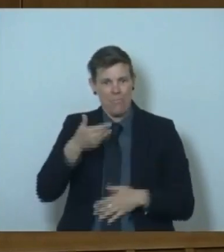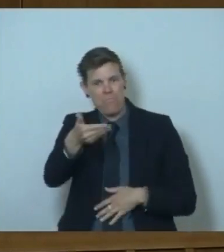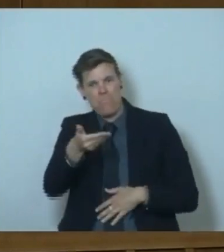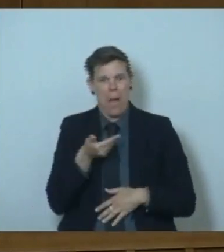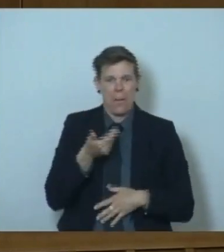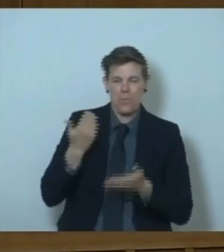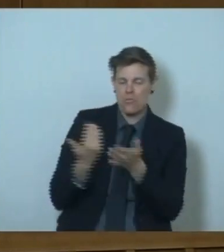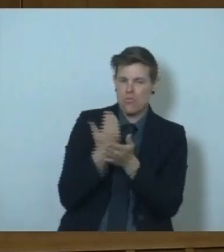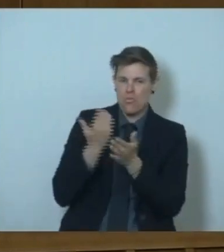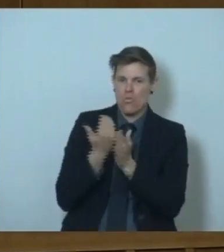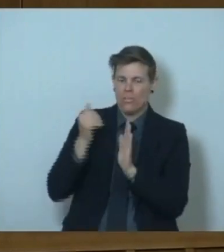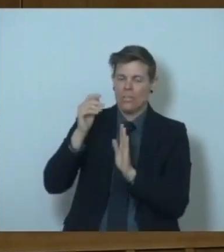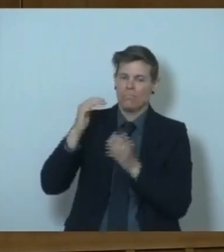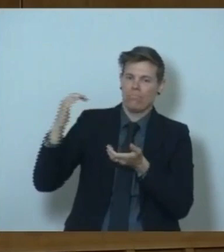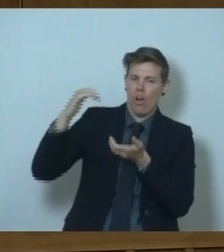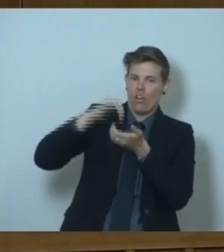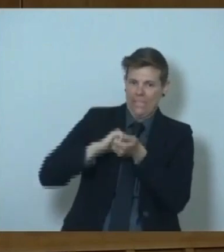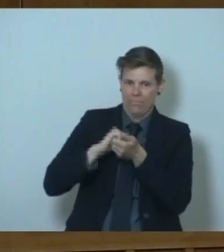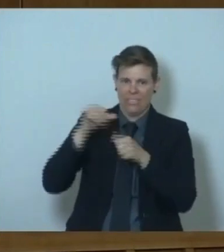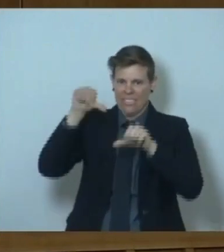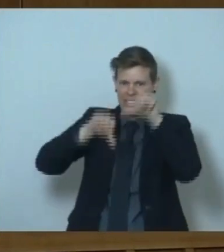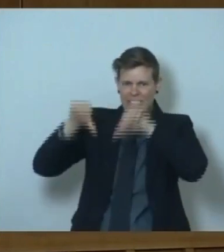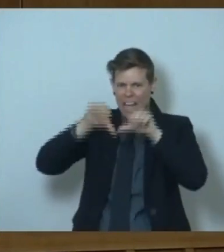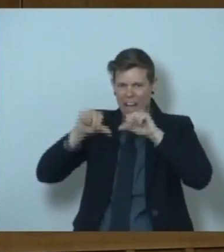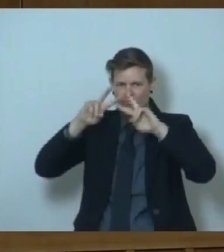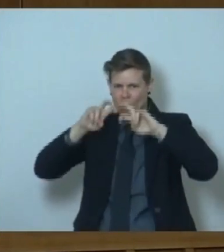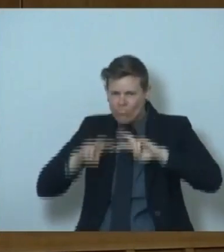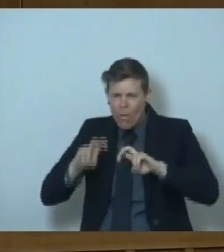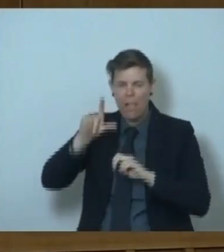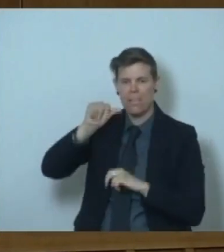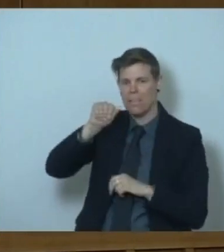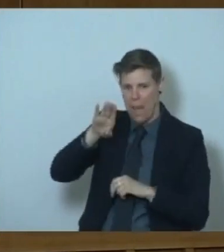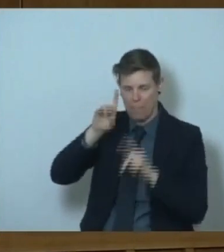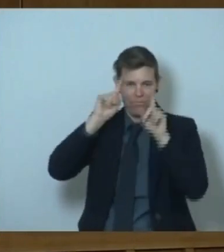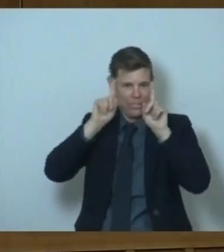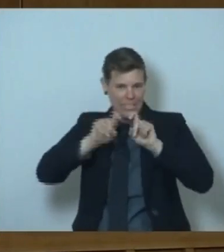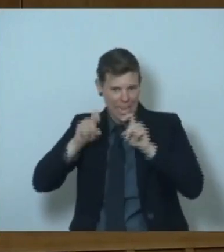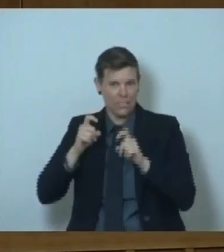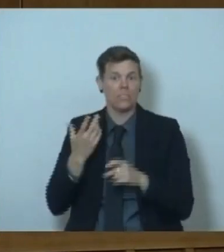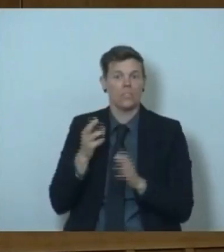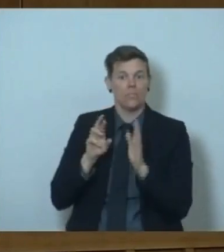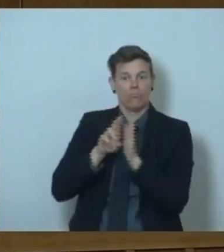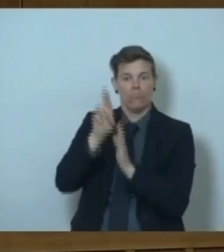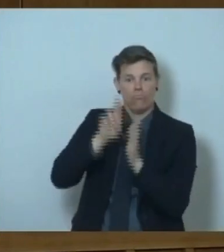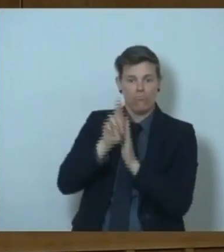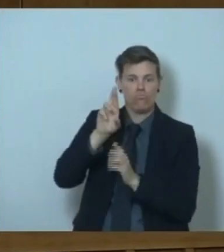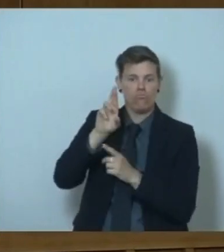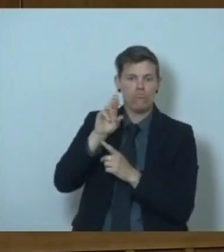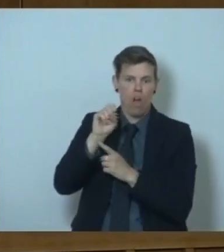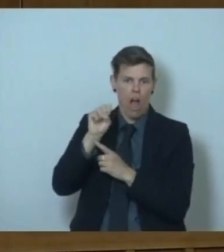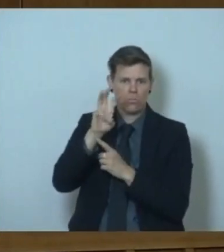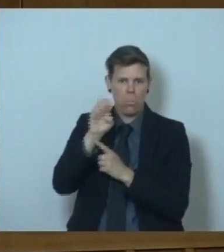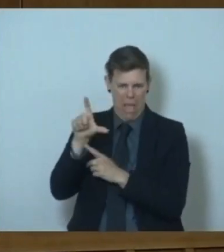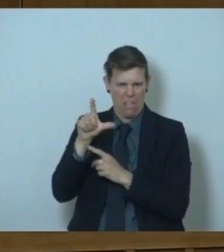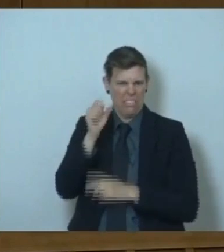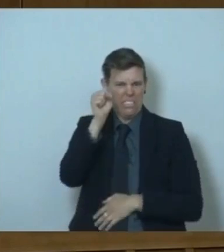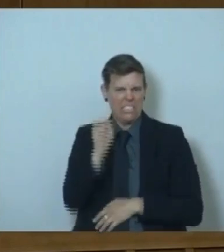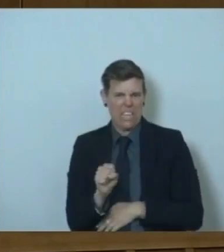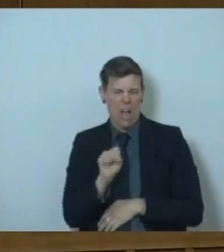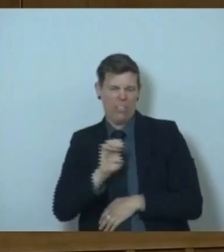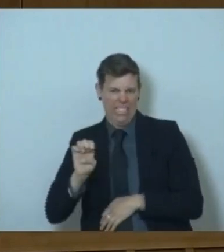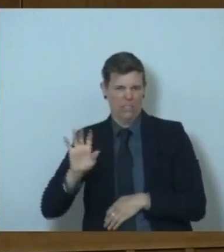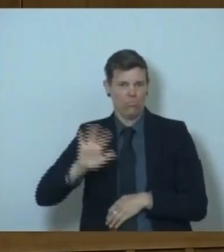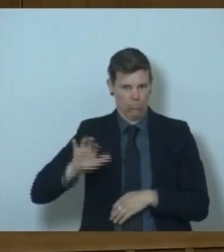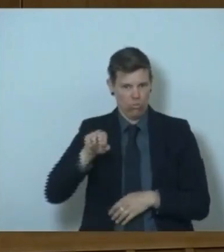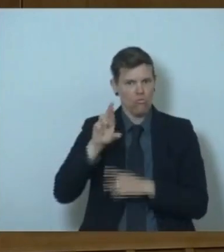This week, Pathology Consultants of Roswell has begun doing COVID testing in the Southeast. Christus St. Vincent has